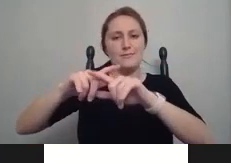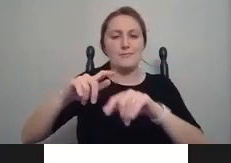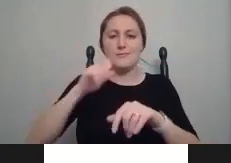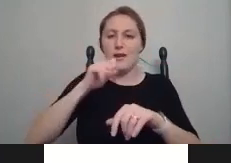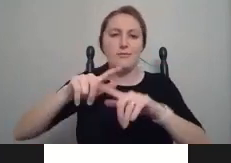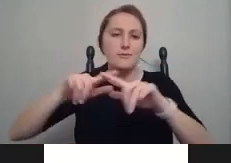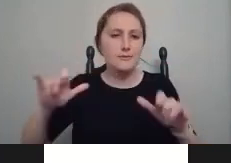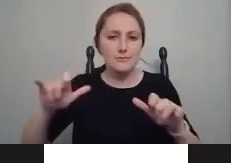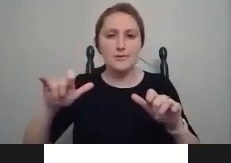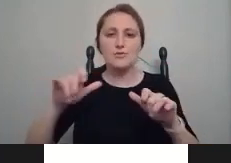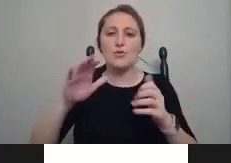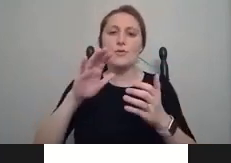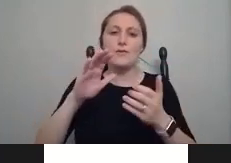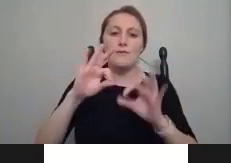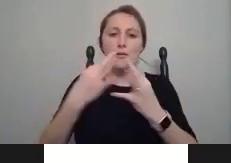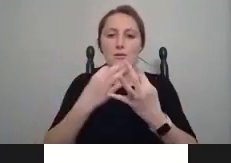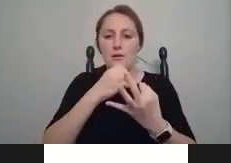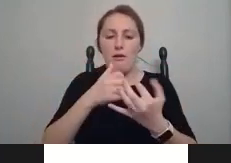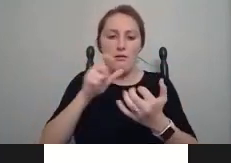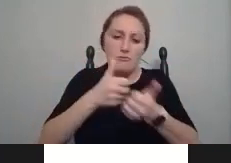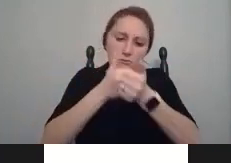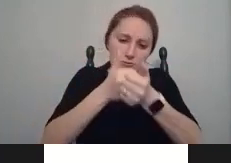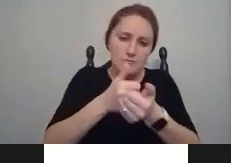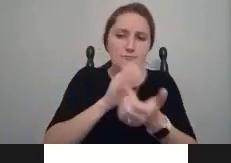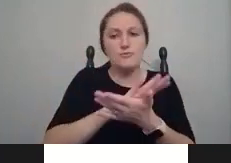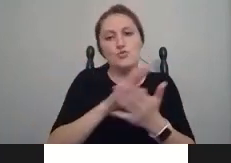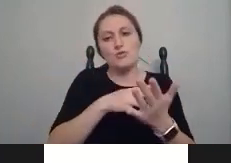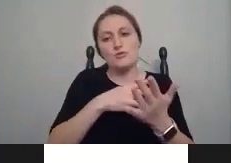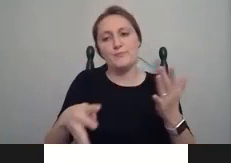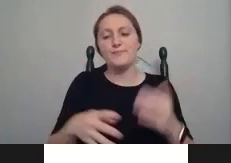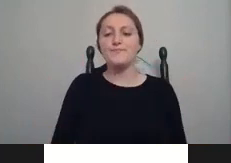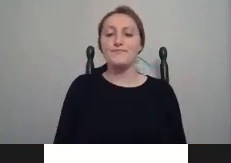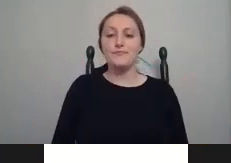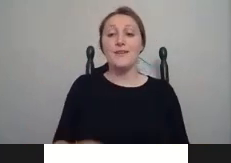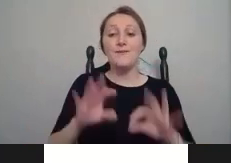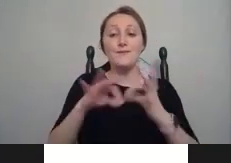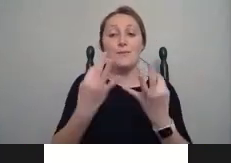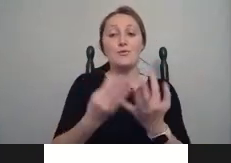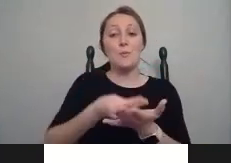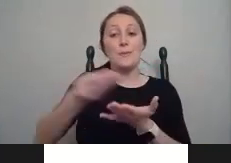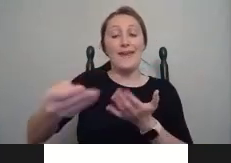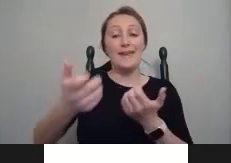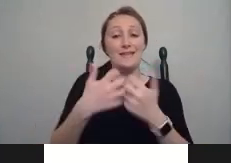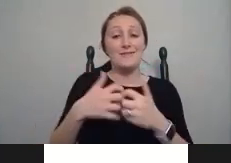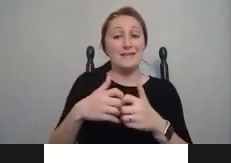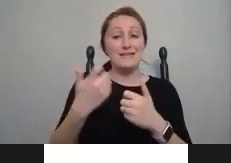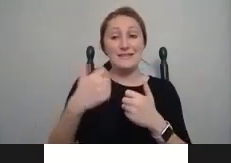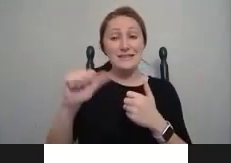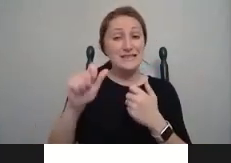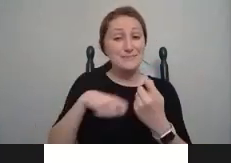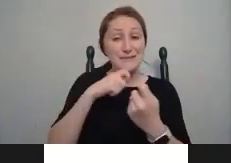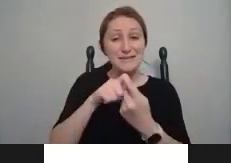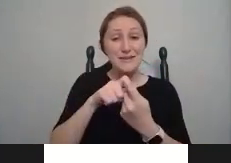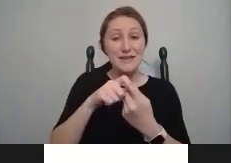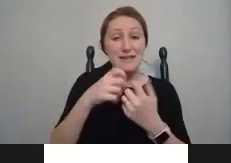be tethered to the school schedule. For families who are purchasing their own devices, any specific device, either a tablet